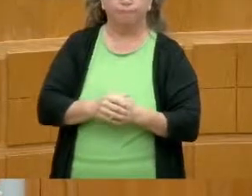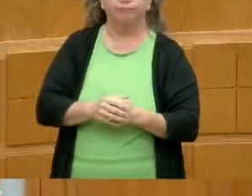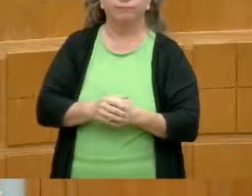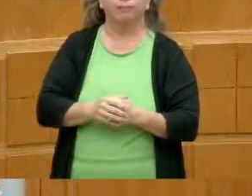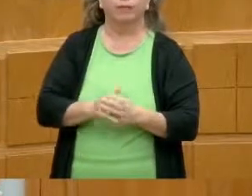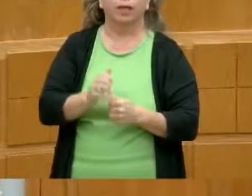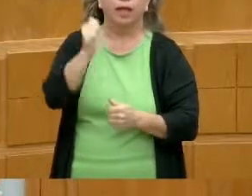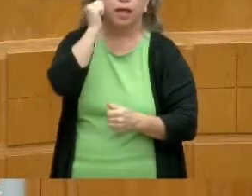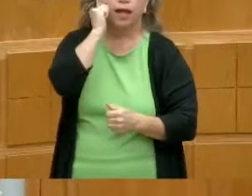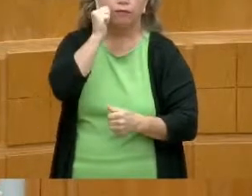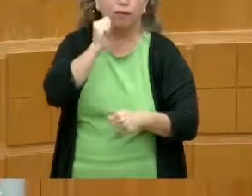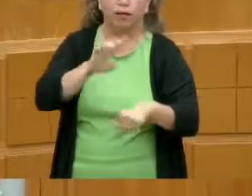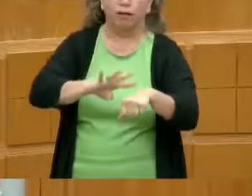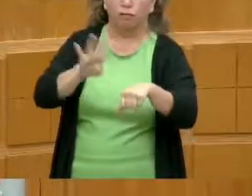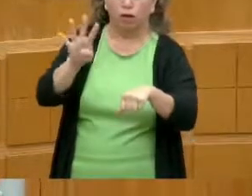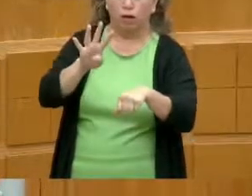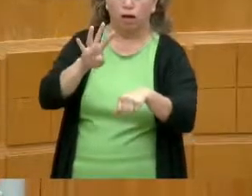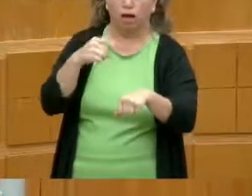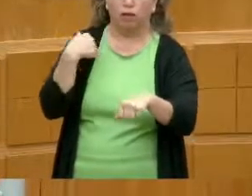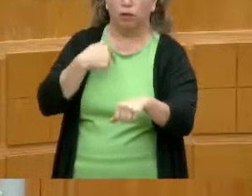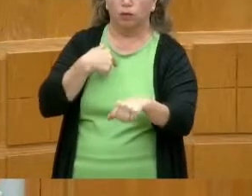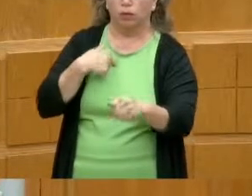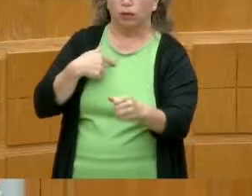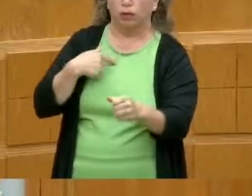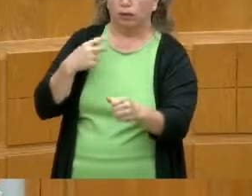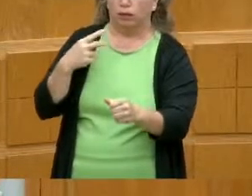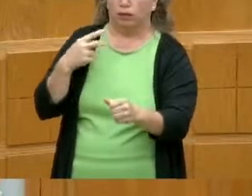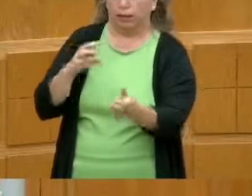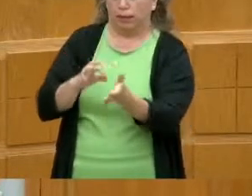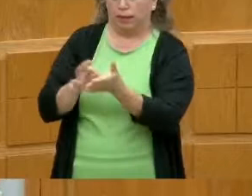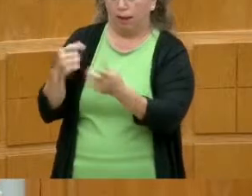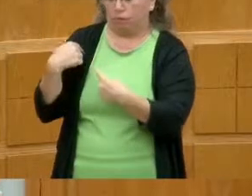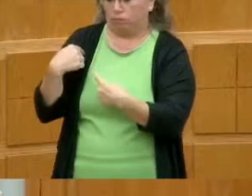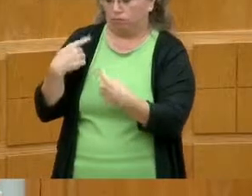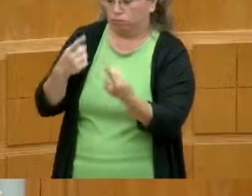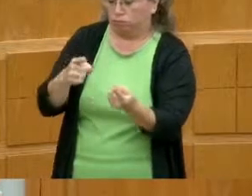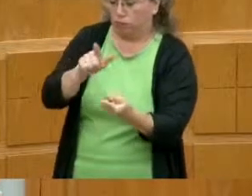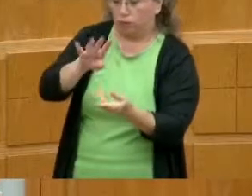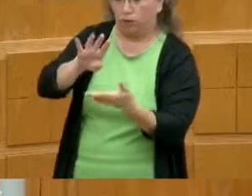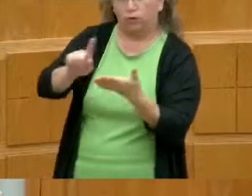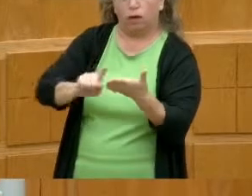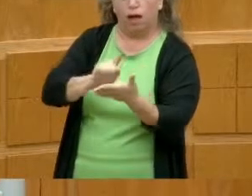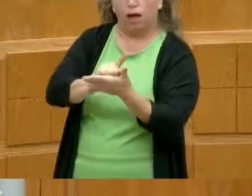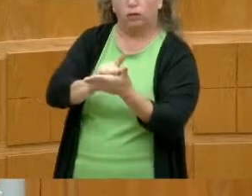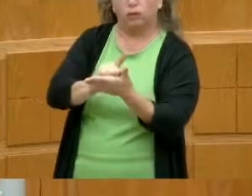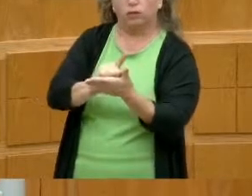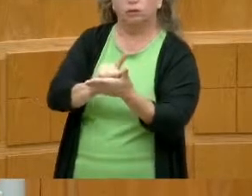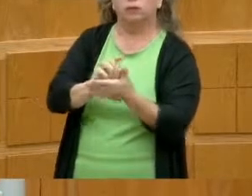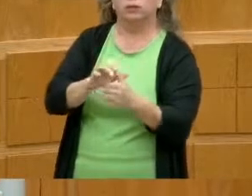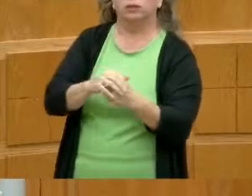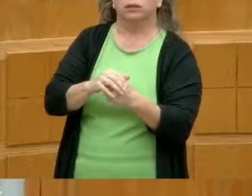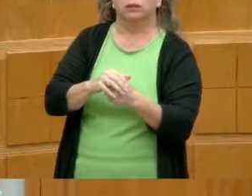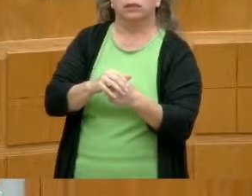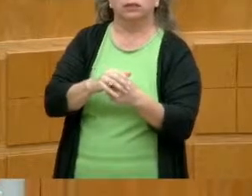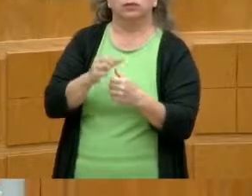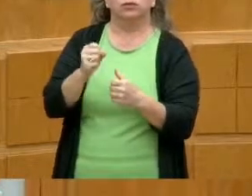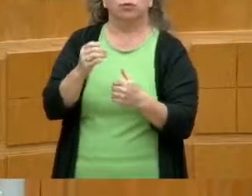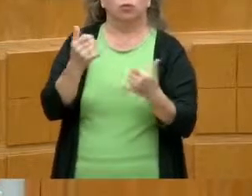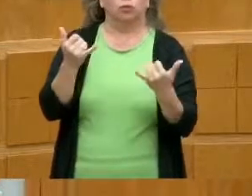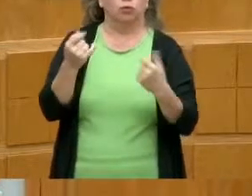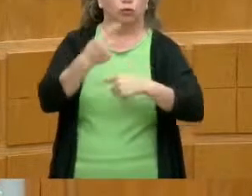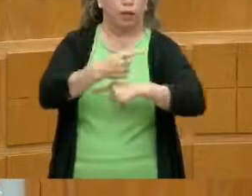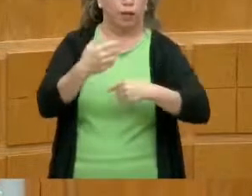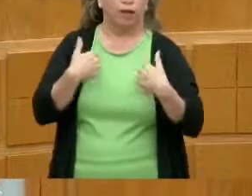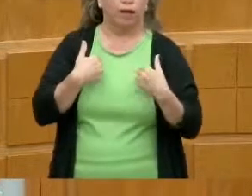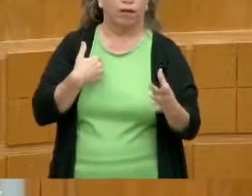o'clock, we look back at the past 24 hours. And since yesterday at around this time, we have 8 new cases, 8